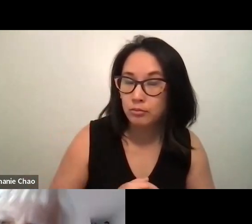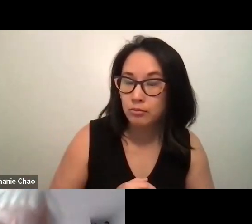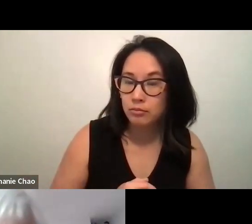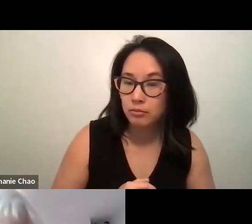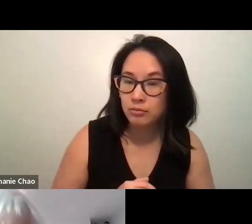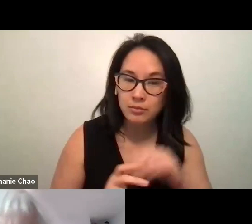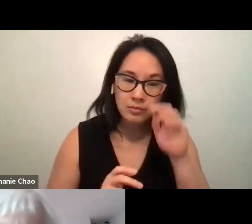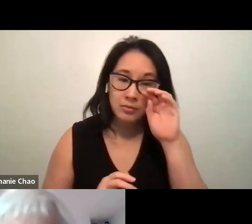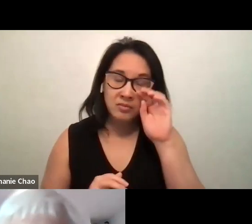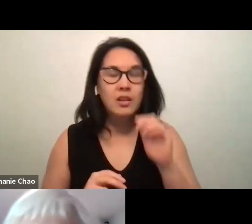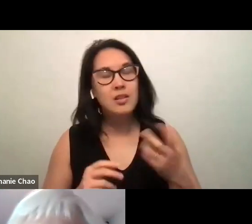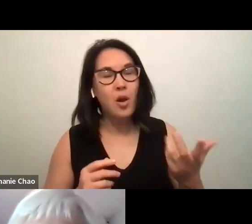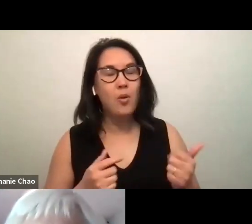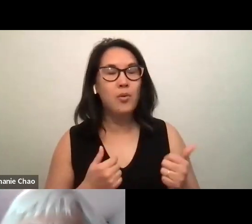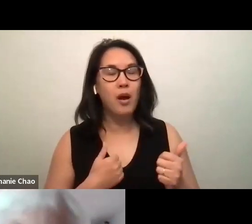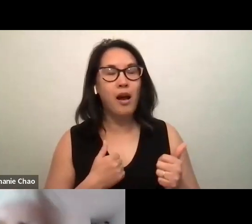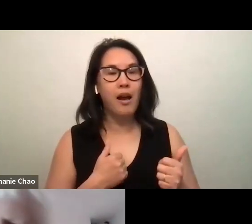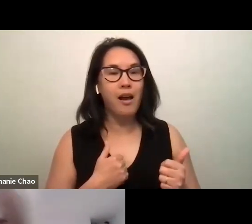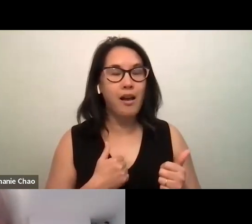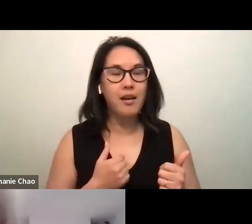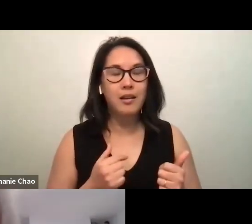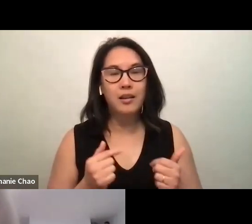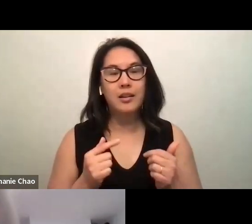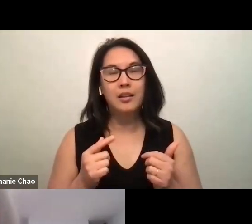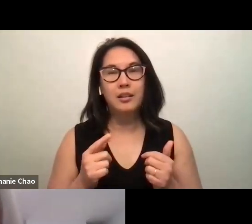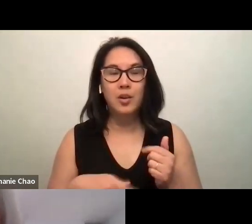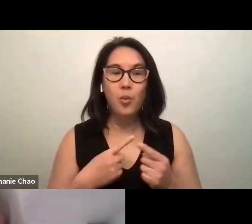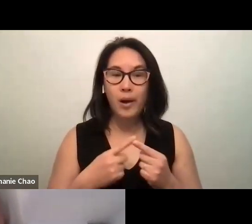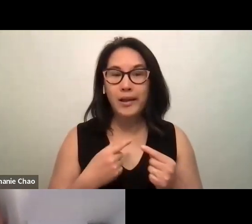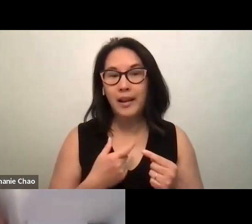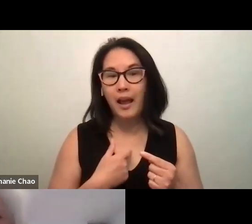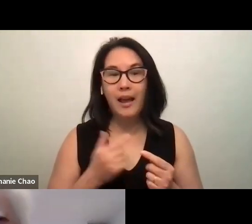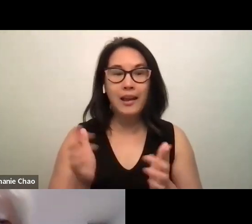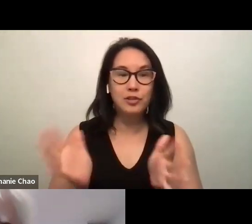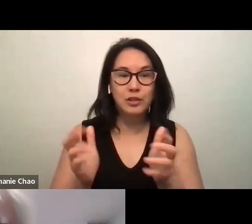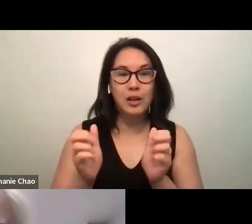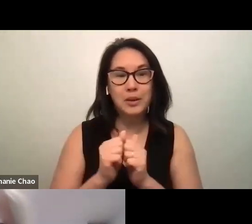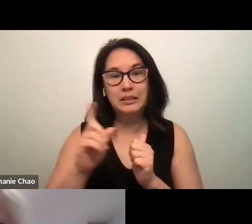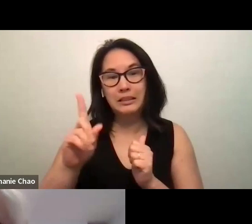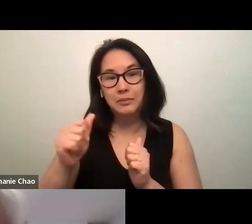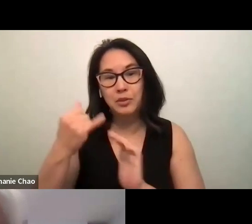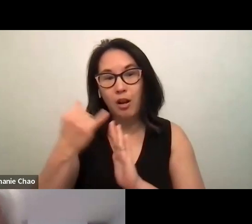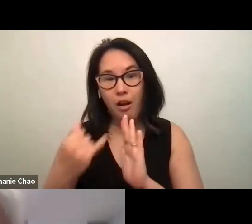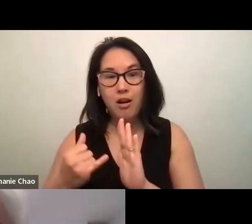particularly to like disability art performers,